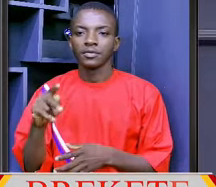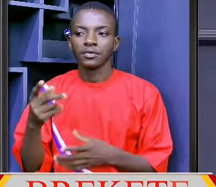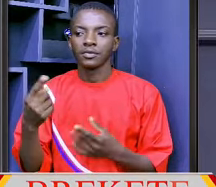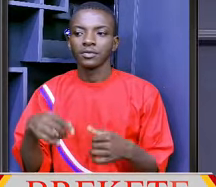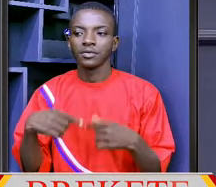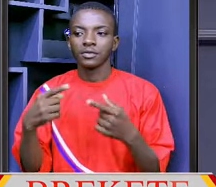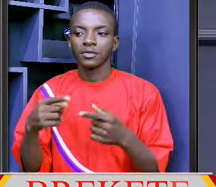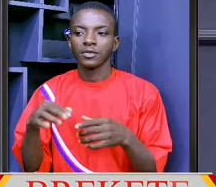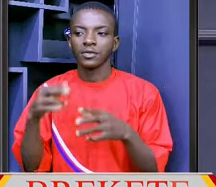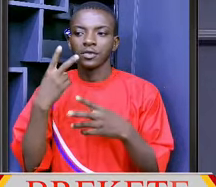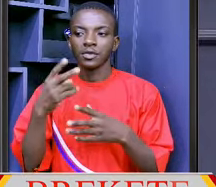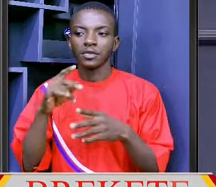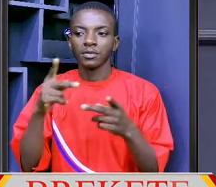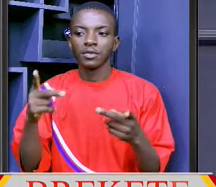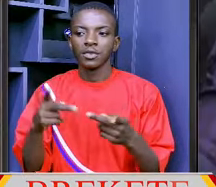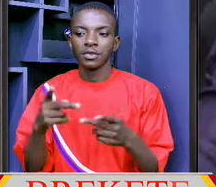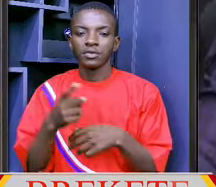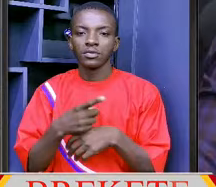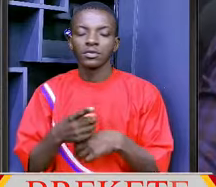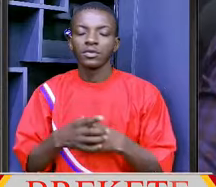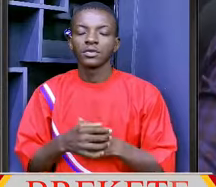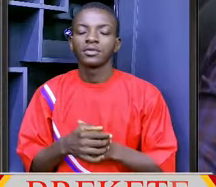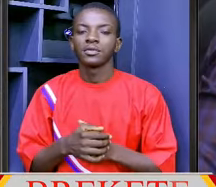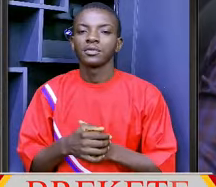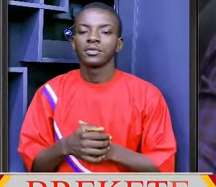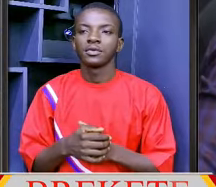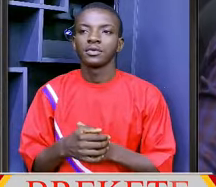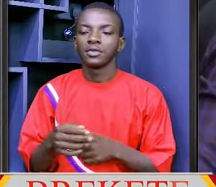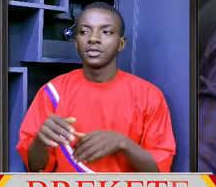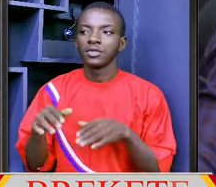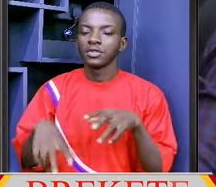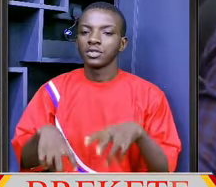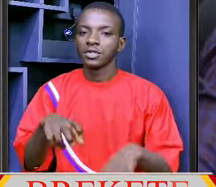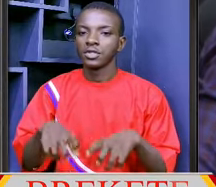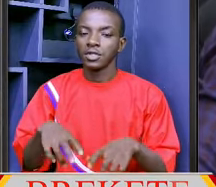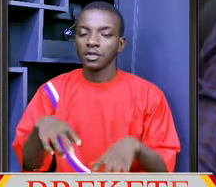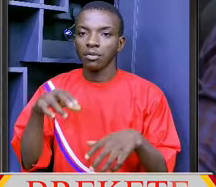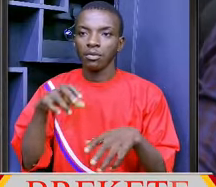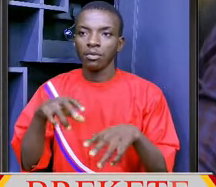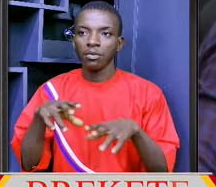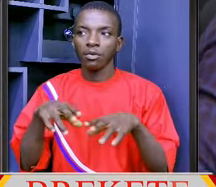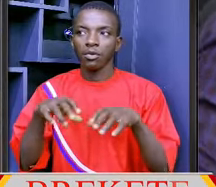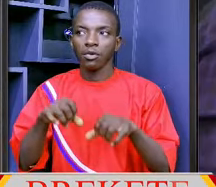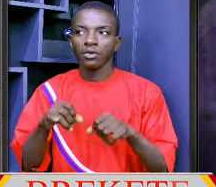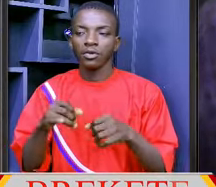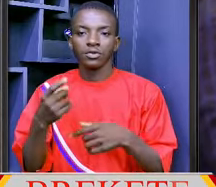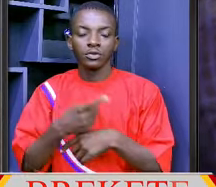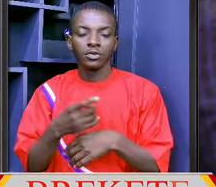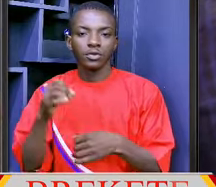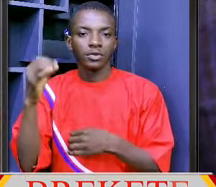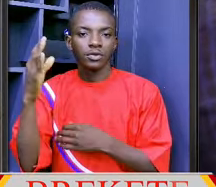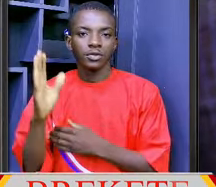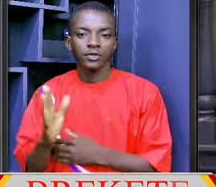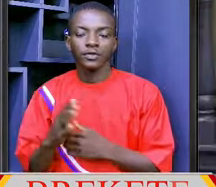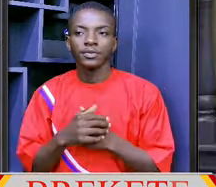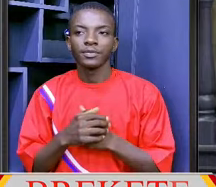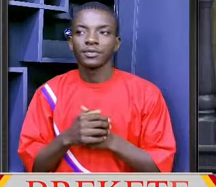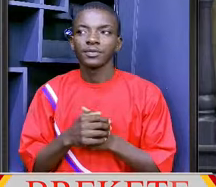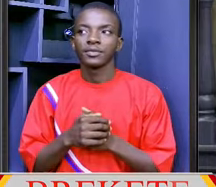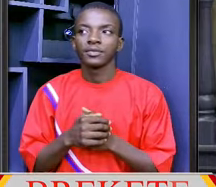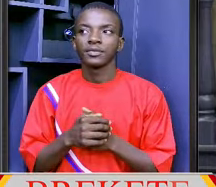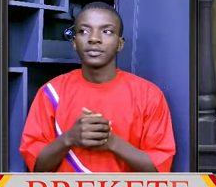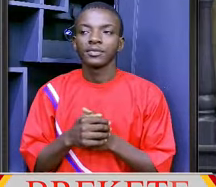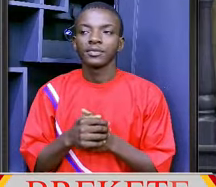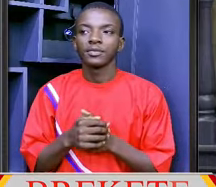go survey the place today. All right, sir. We now go sink the borehole today by the grace by of God's grace. Sir. Thank you so much, sir. We go